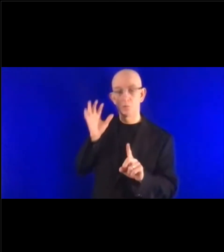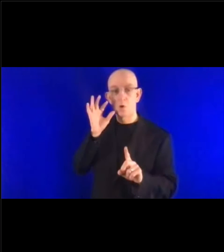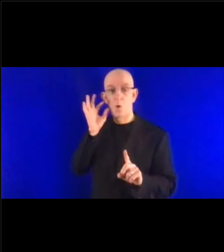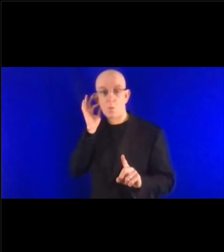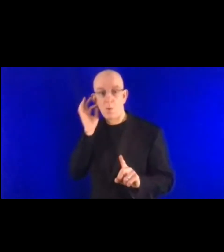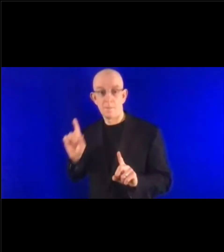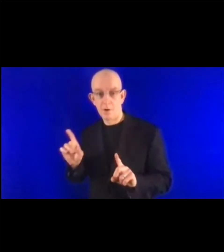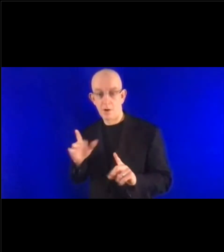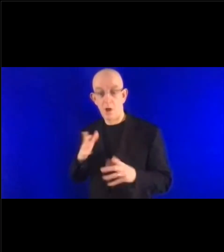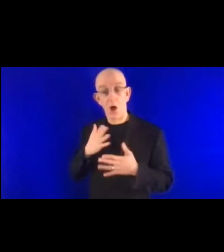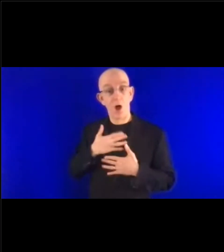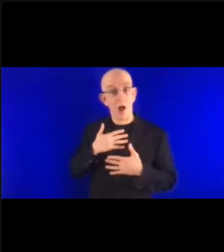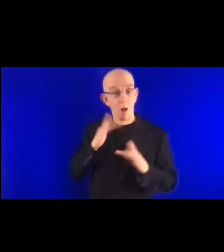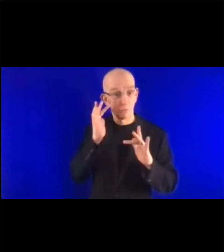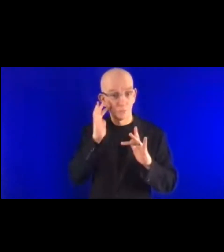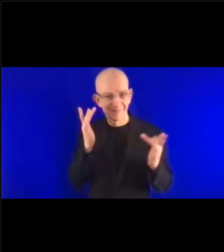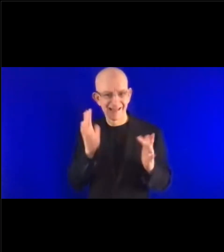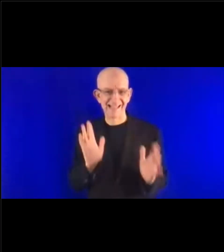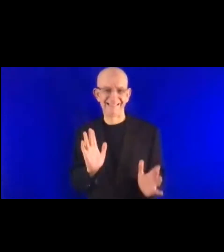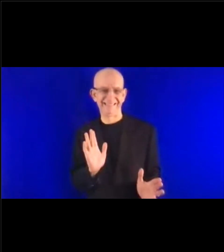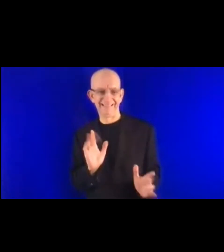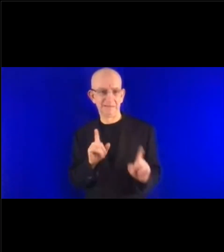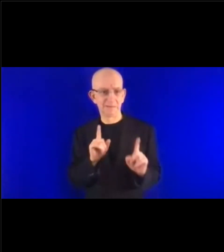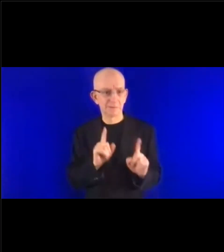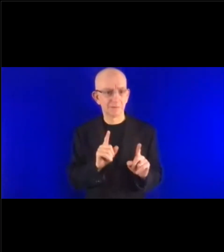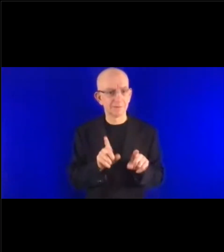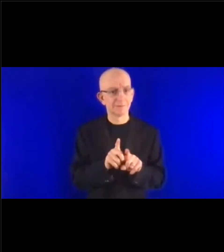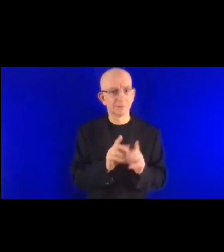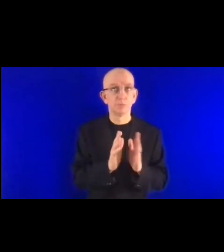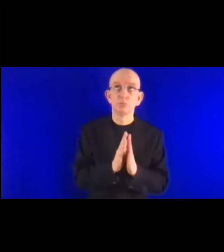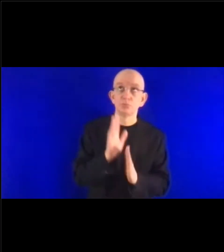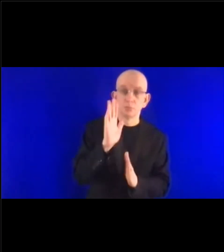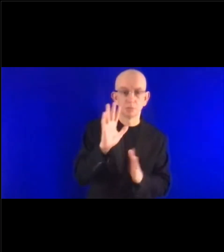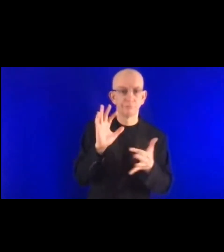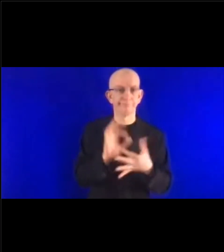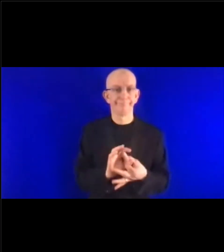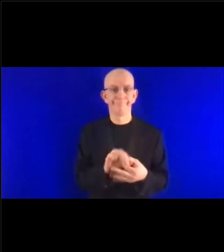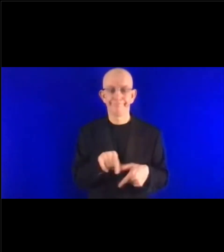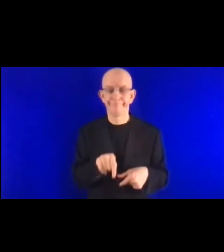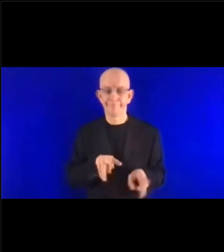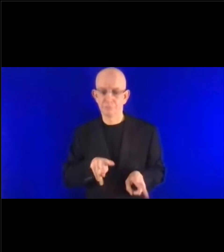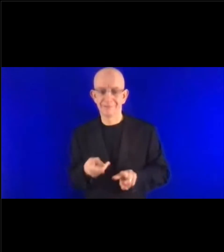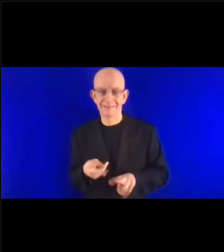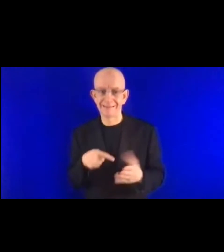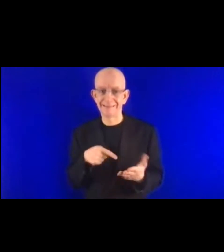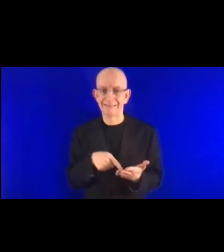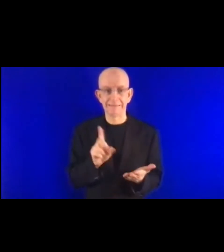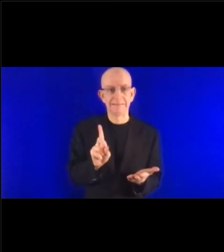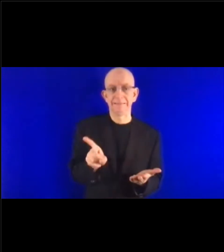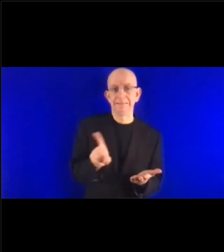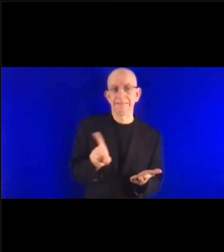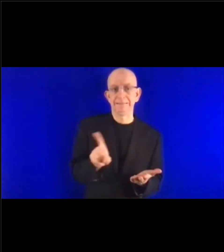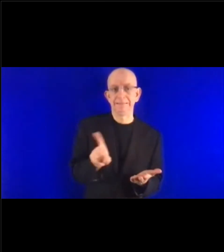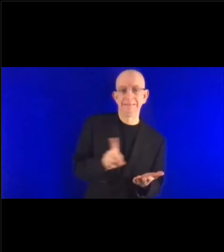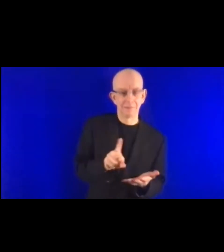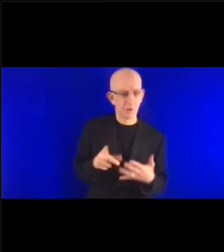interpretation. So in this way, women always left behind in one way or in other